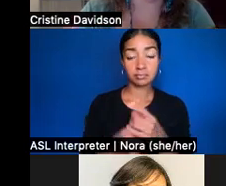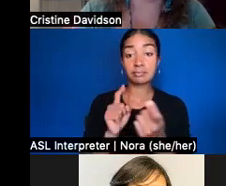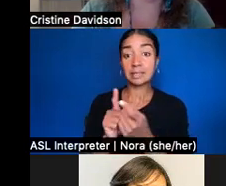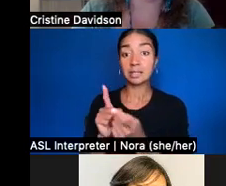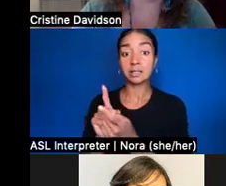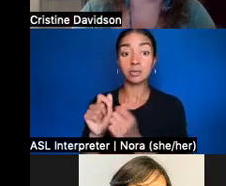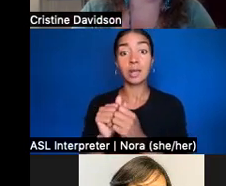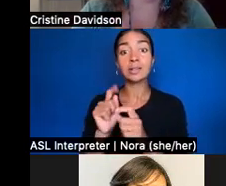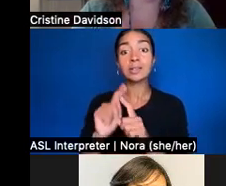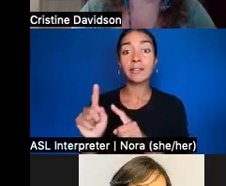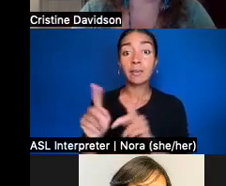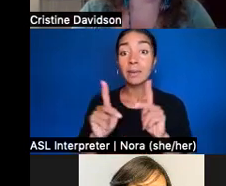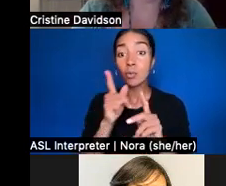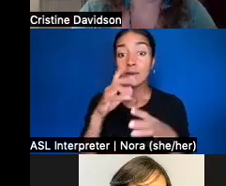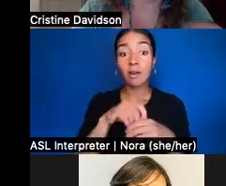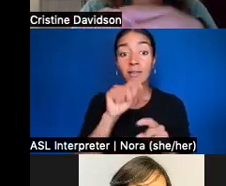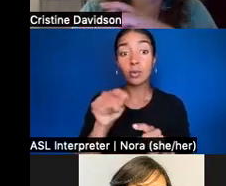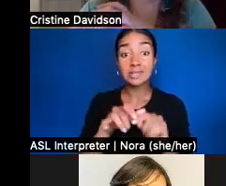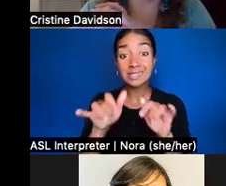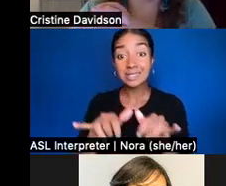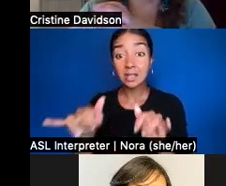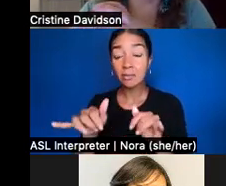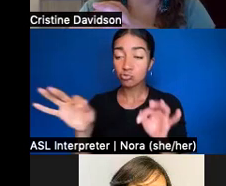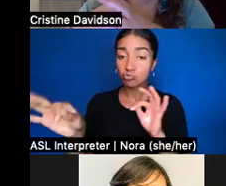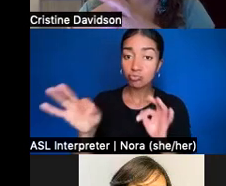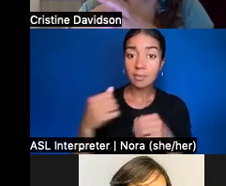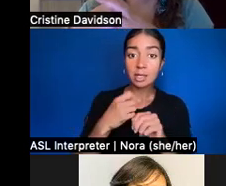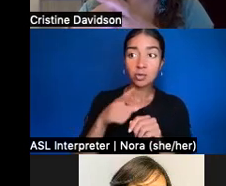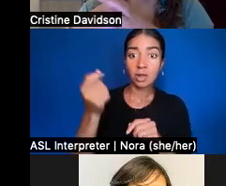your existing documentation, right? So,